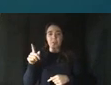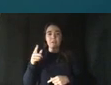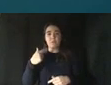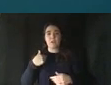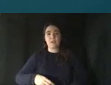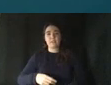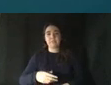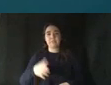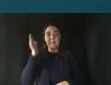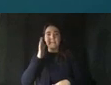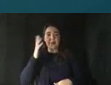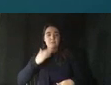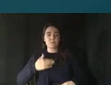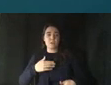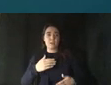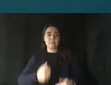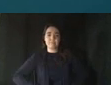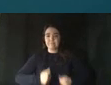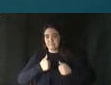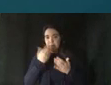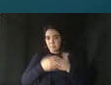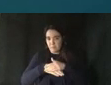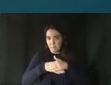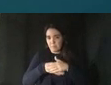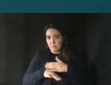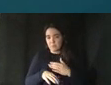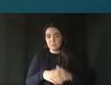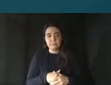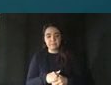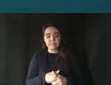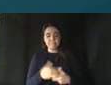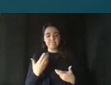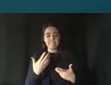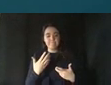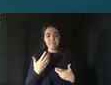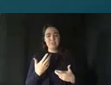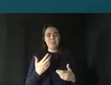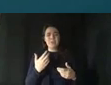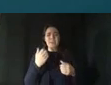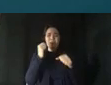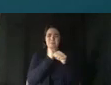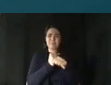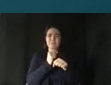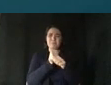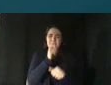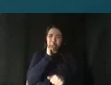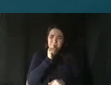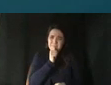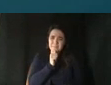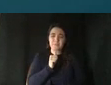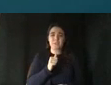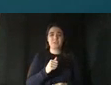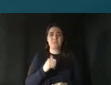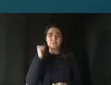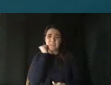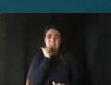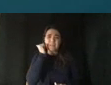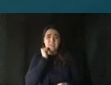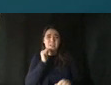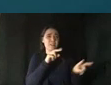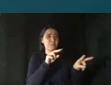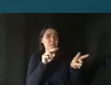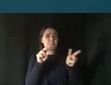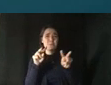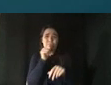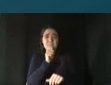It takes a toll on you. Seeing the day in and day out of suffering does take a toll on you. And at the same time, when that